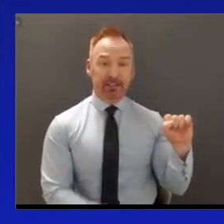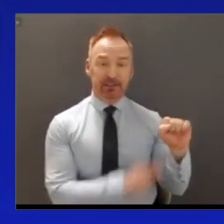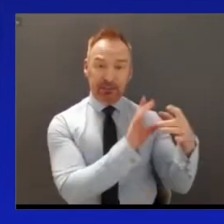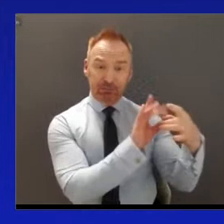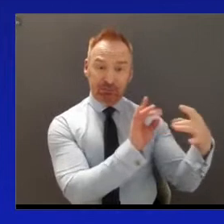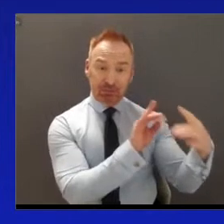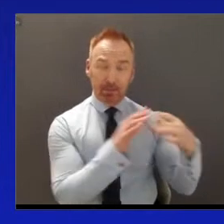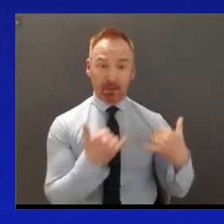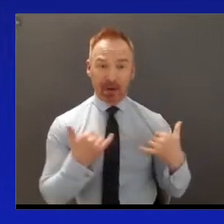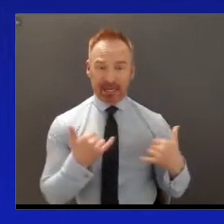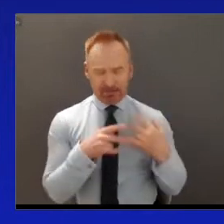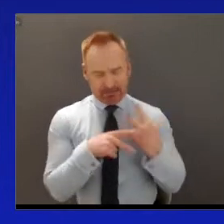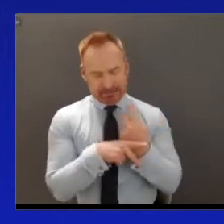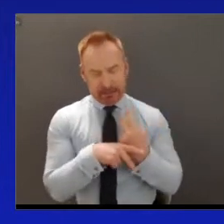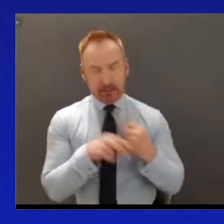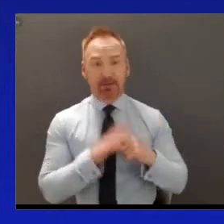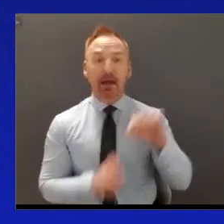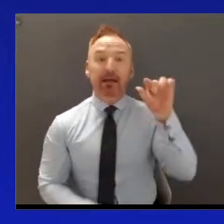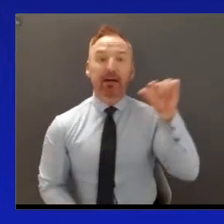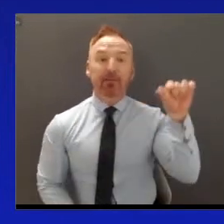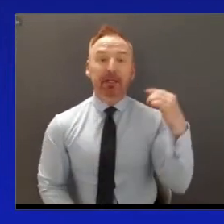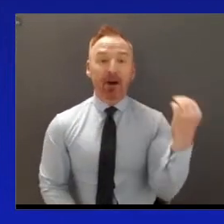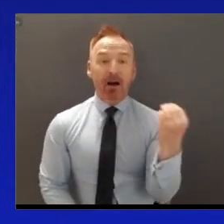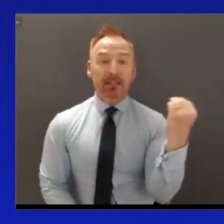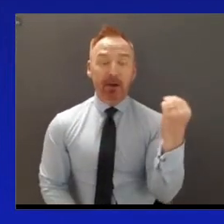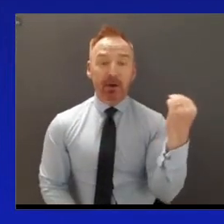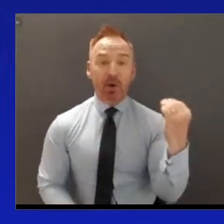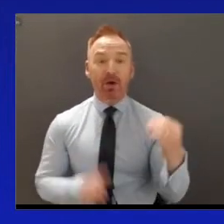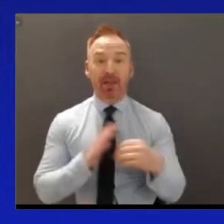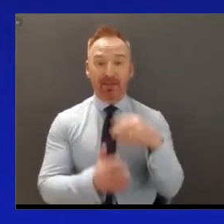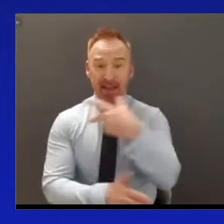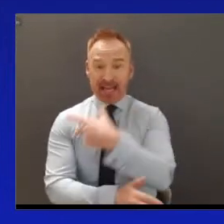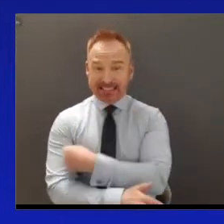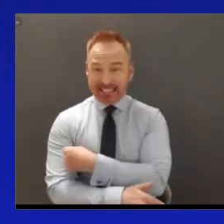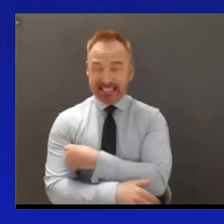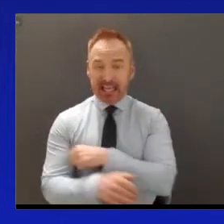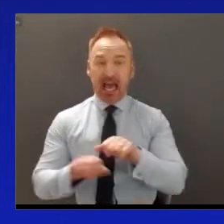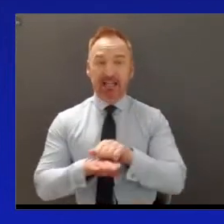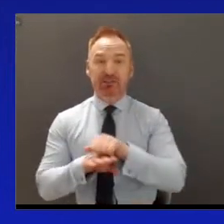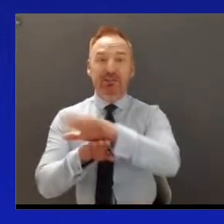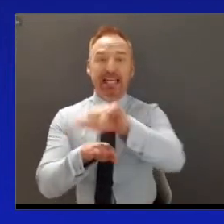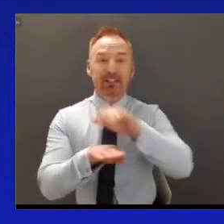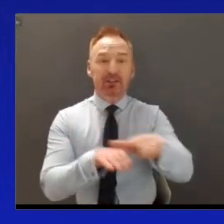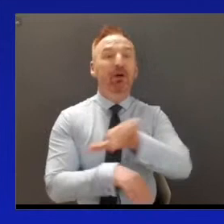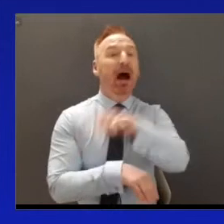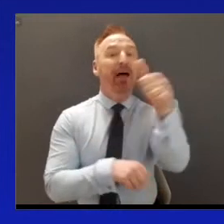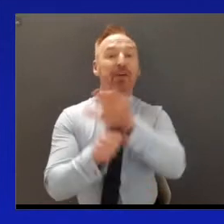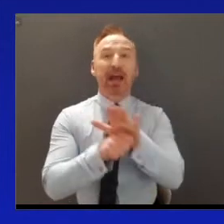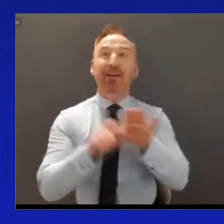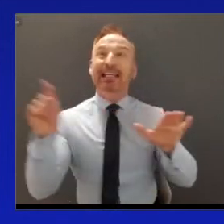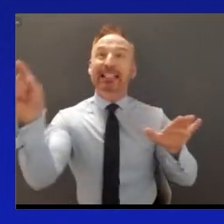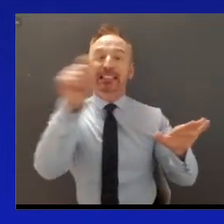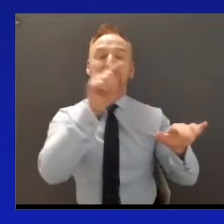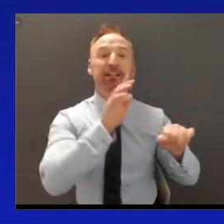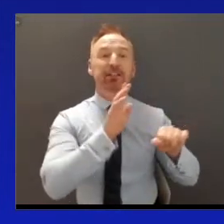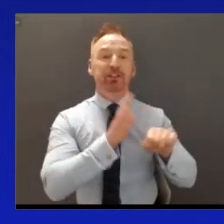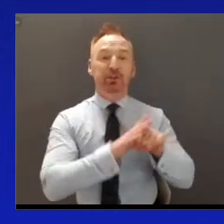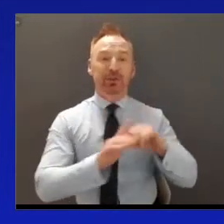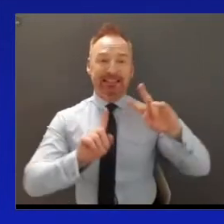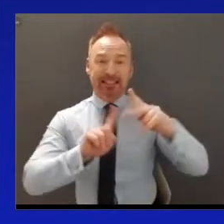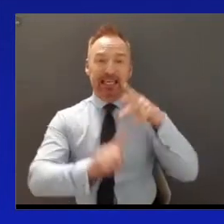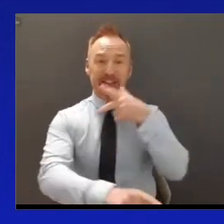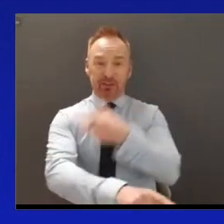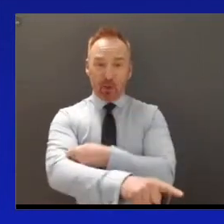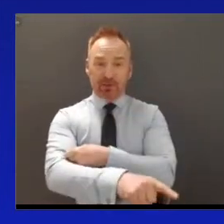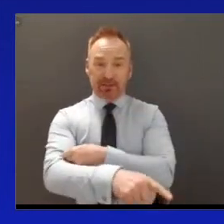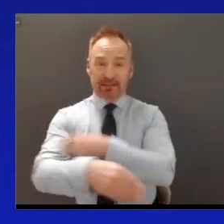Ontario has to redeploy its vaccine to different areas to complete long-term care second doses. So the simple answer is yes.